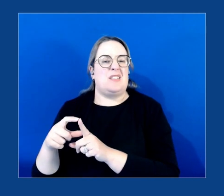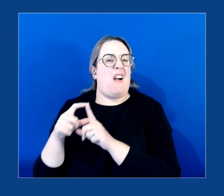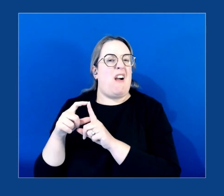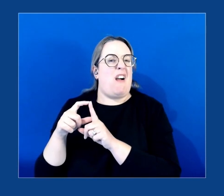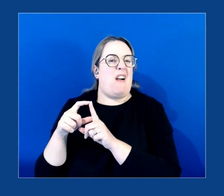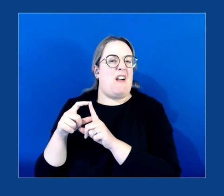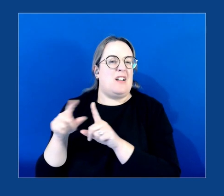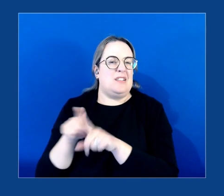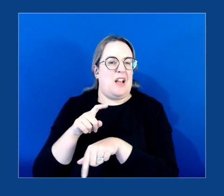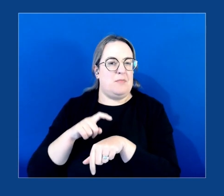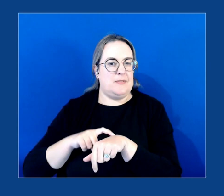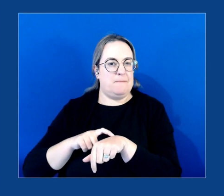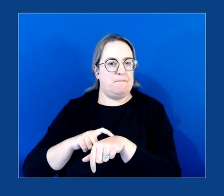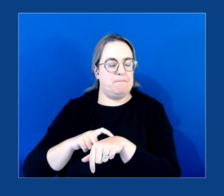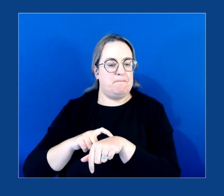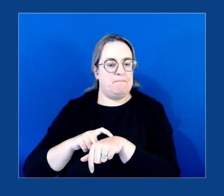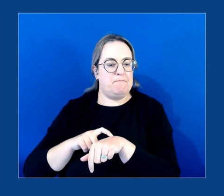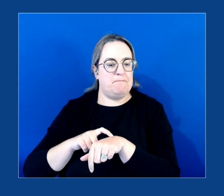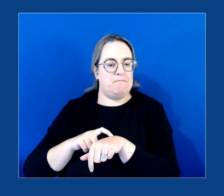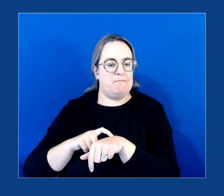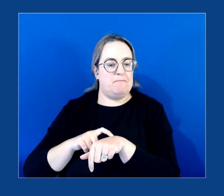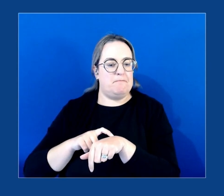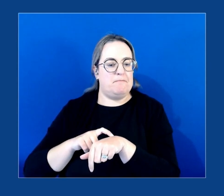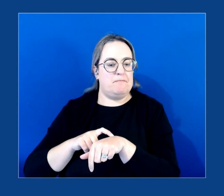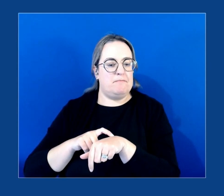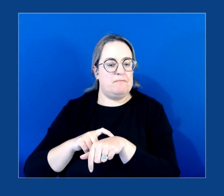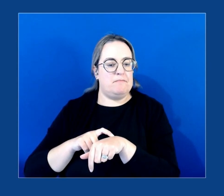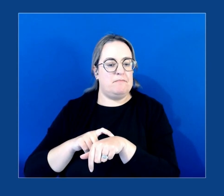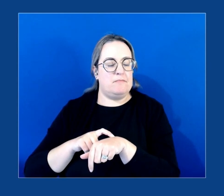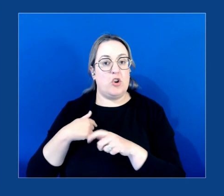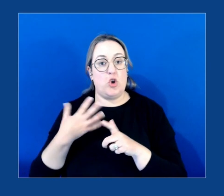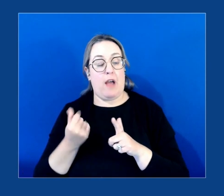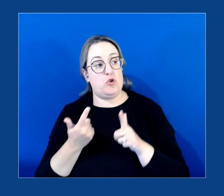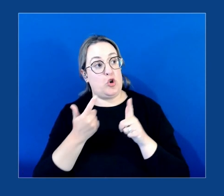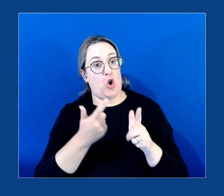Yeah. Where you go and follow the song lines.